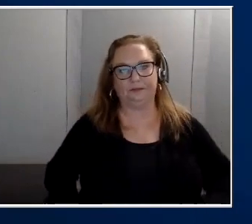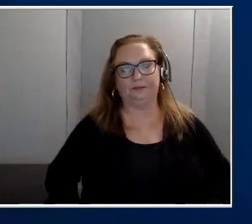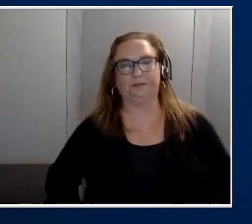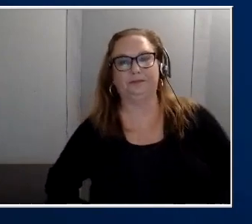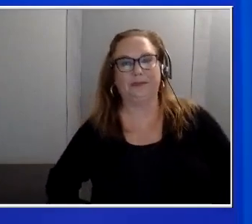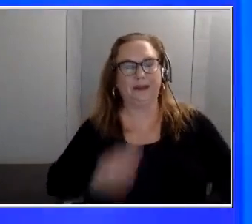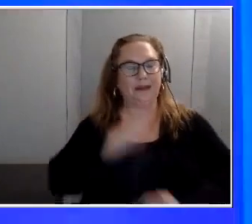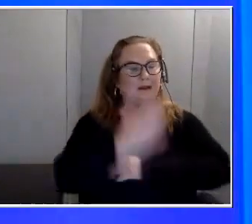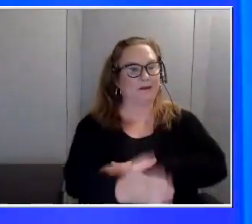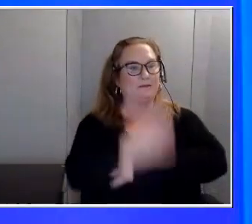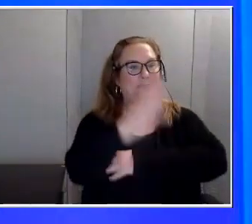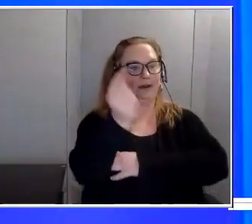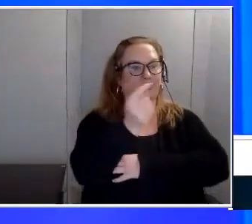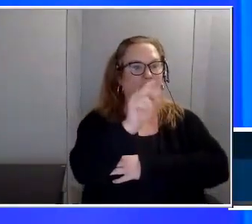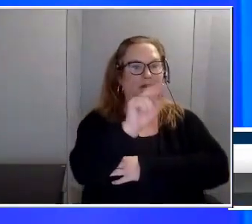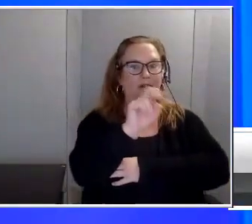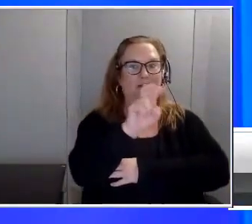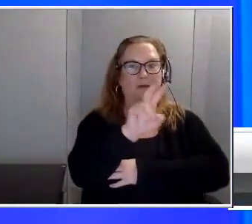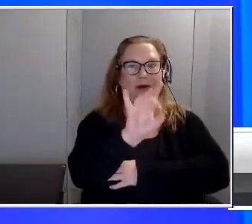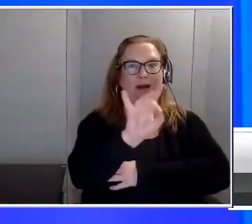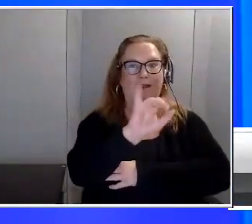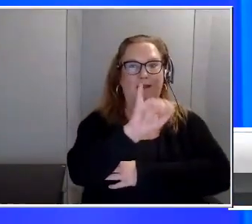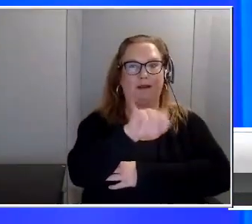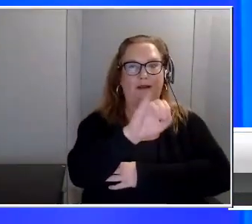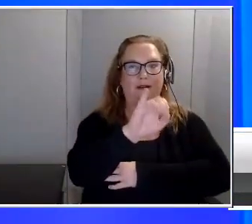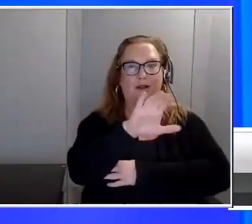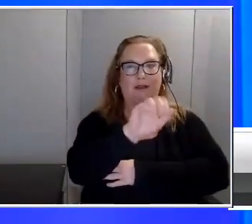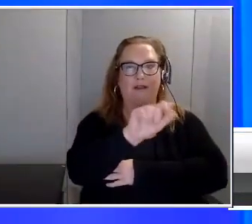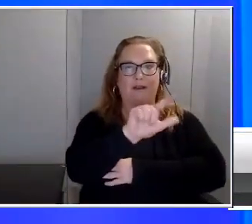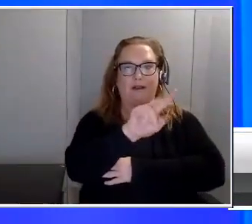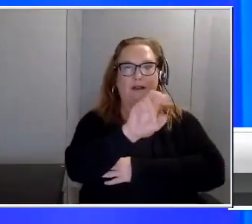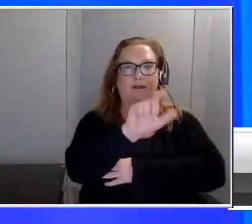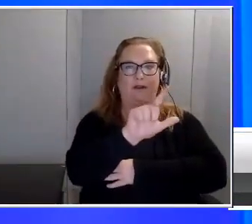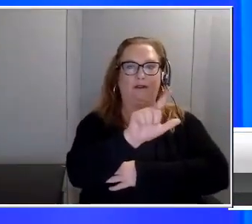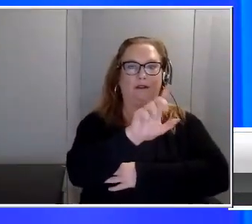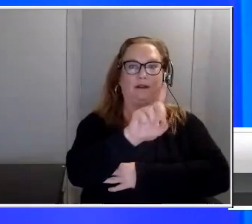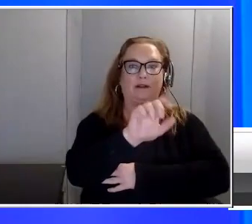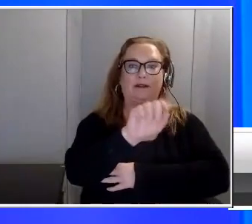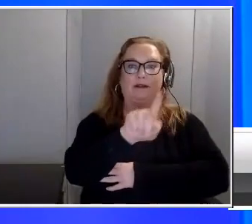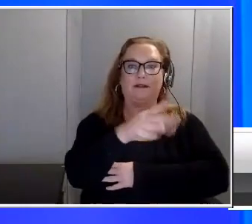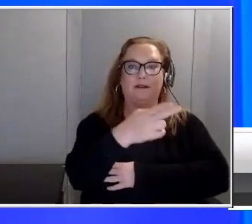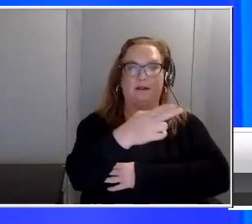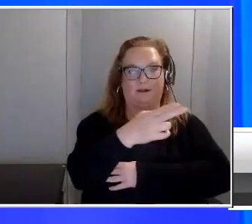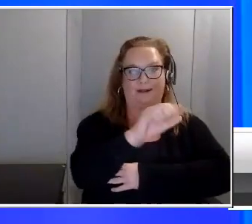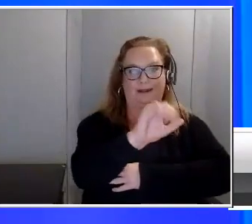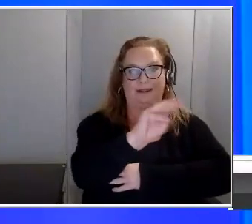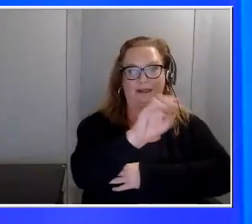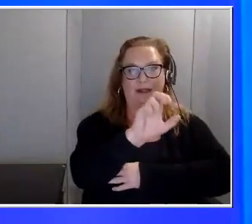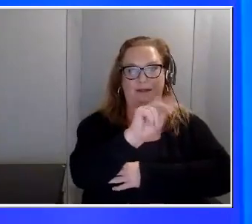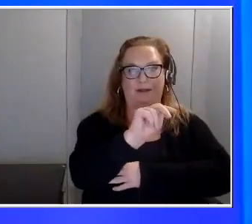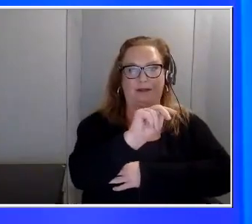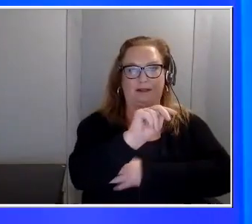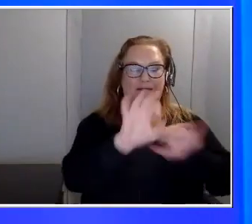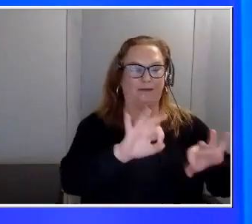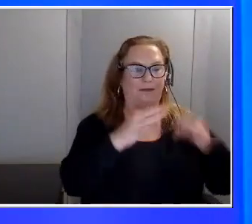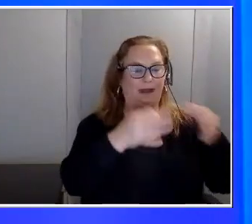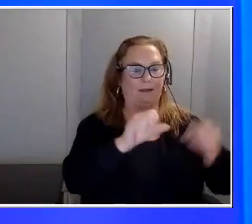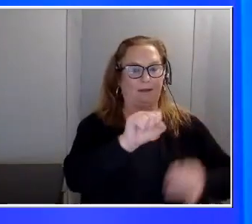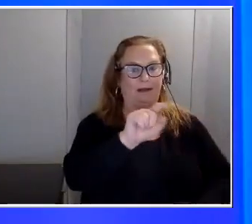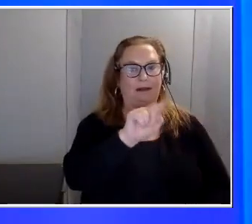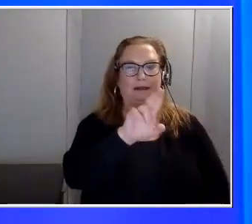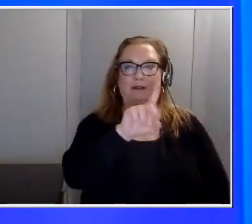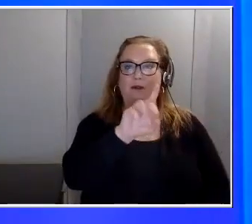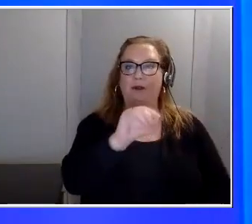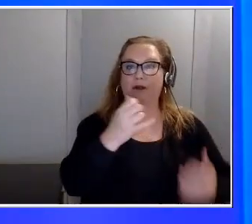Good morning. It is Tuesday, November 8th. I'm Jessica Lovell, and we are live inside the Dolph C. Simons Jr. Family Broadcast Studio. Today, we are talking